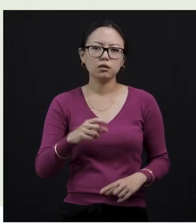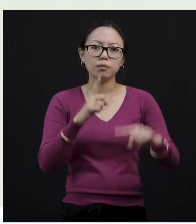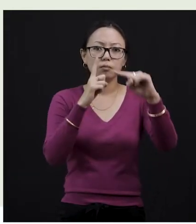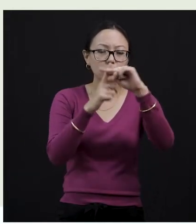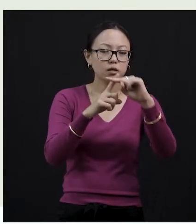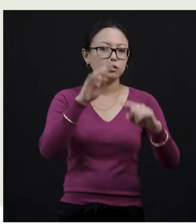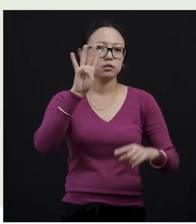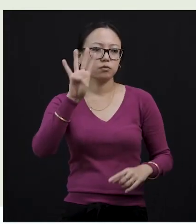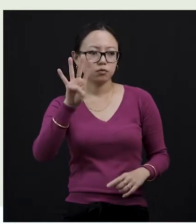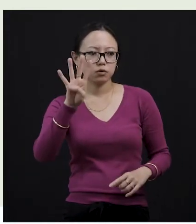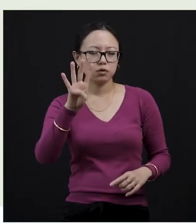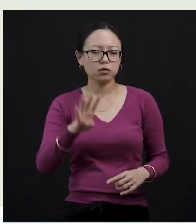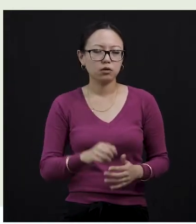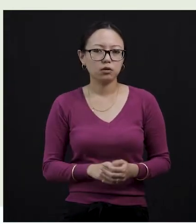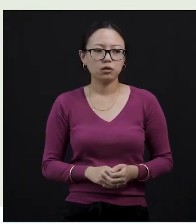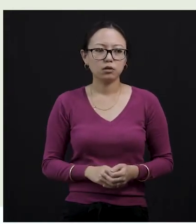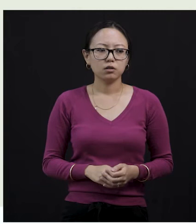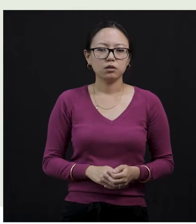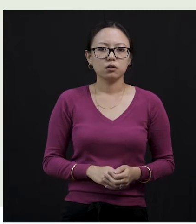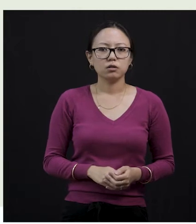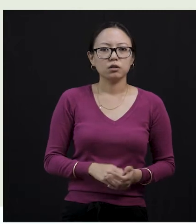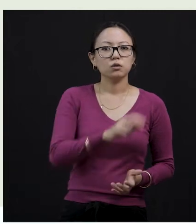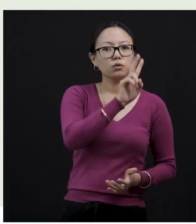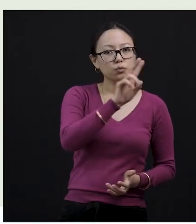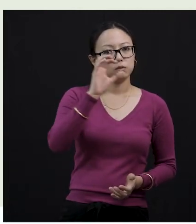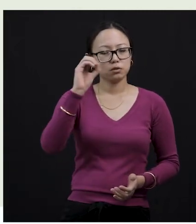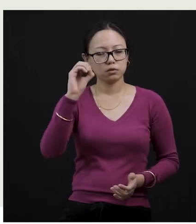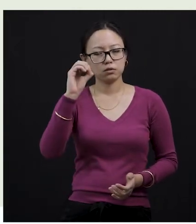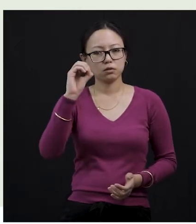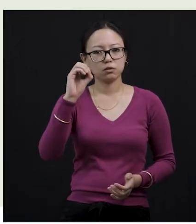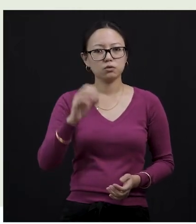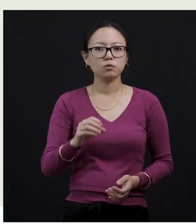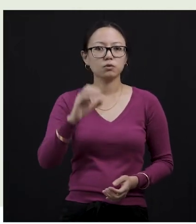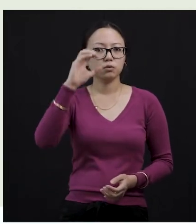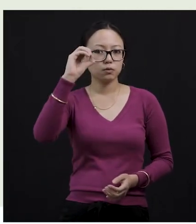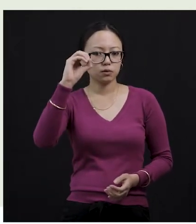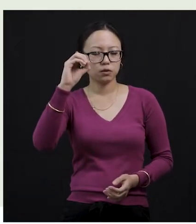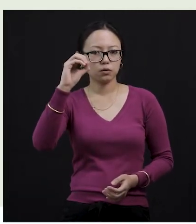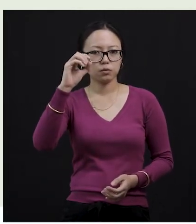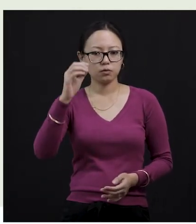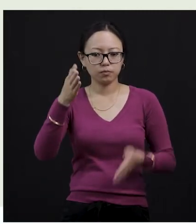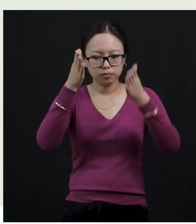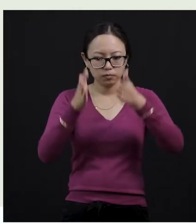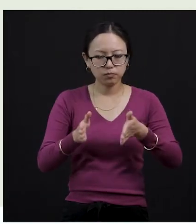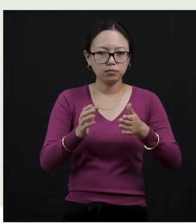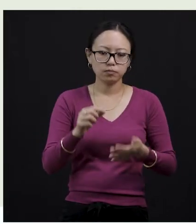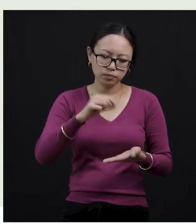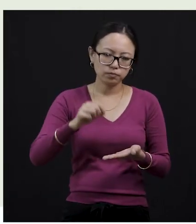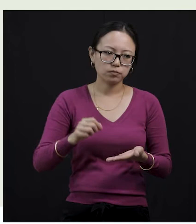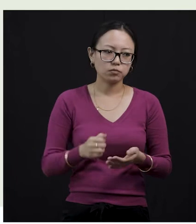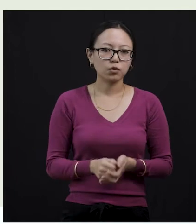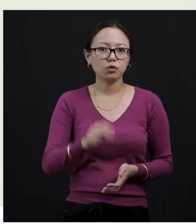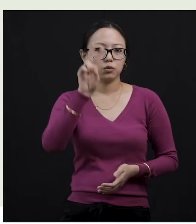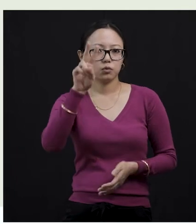plus 4, when you add them up, you will get 20, right? So 20, you need to put here 0 and